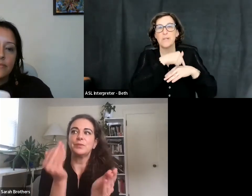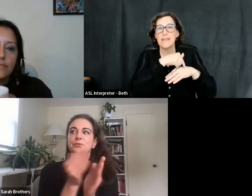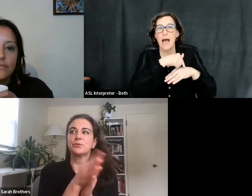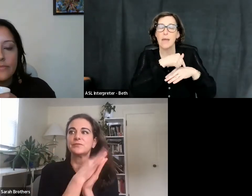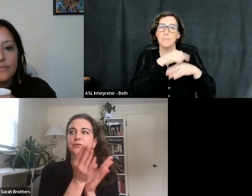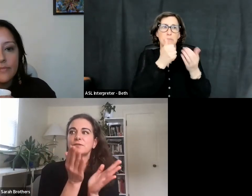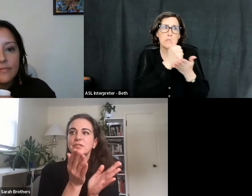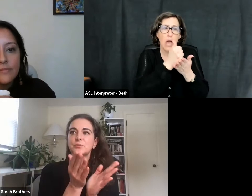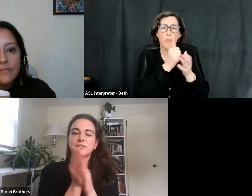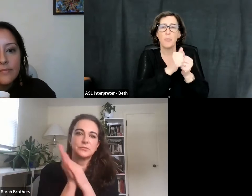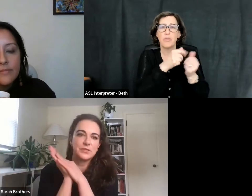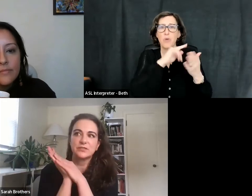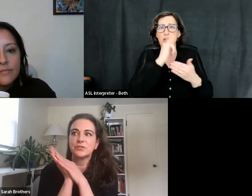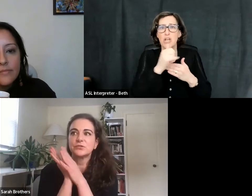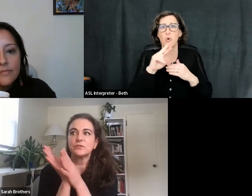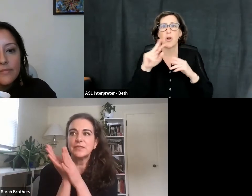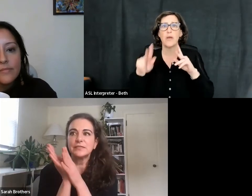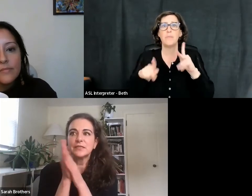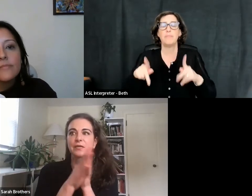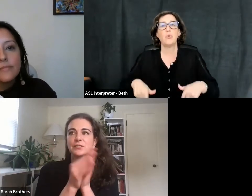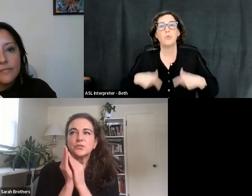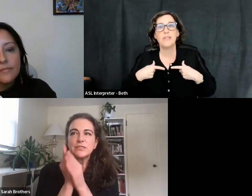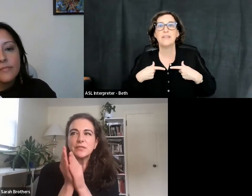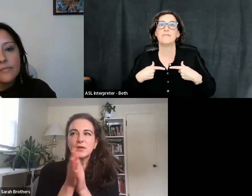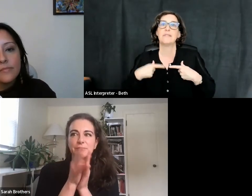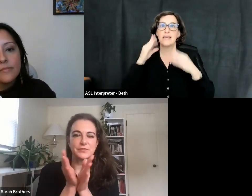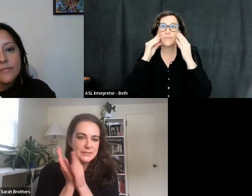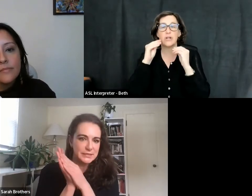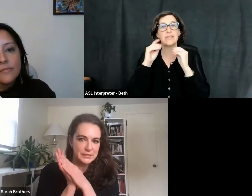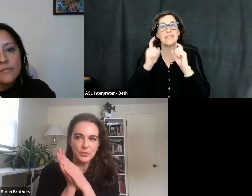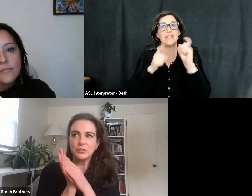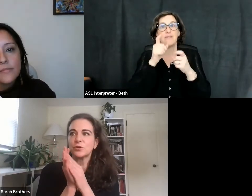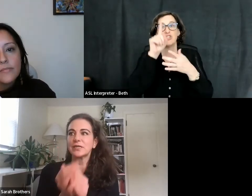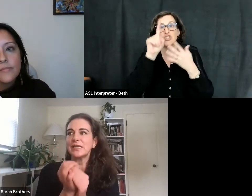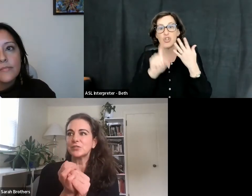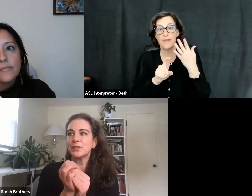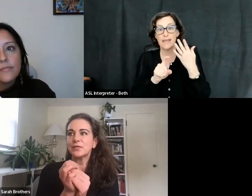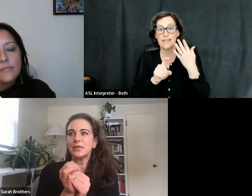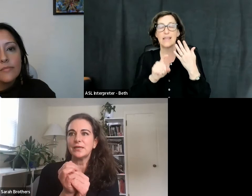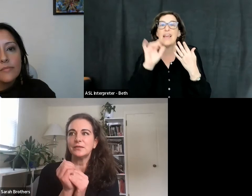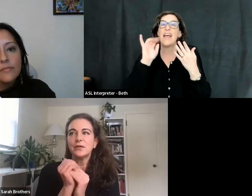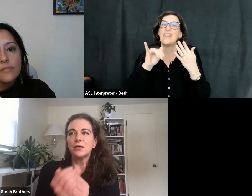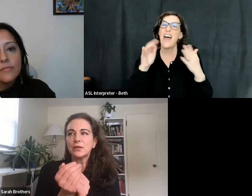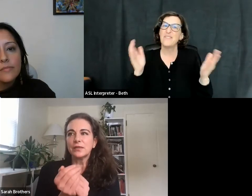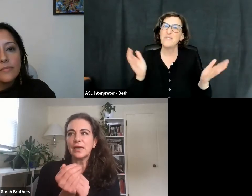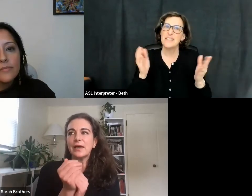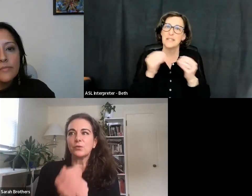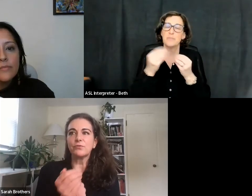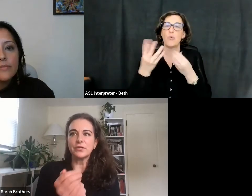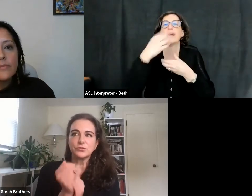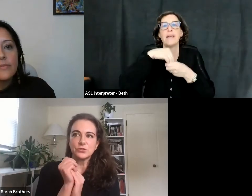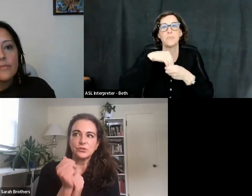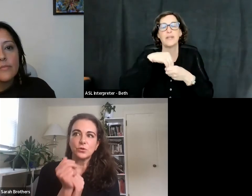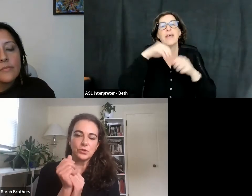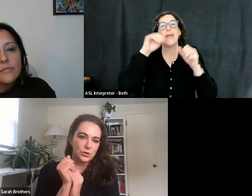or people with lived or living experience administering surveys. So CDR, it facilitates much more engagement. It can get at